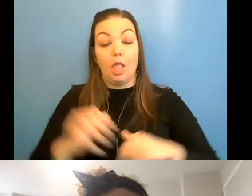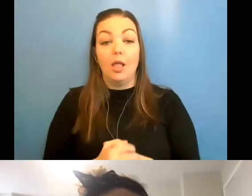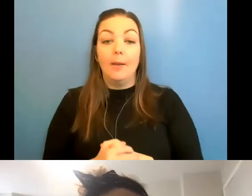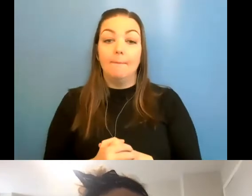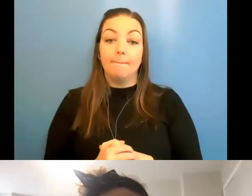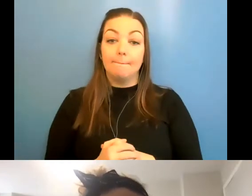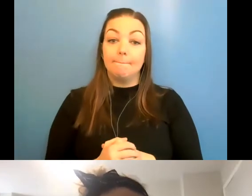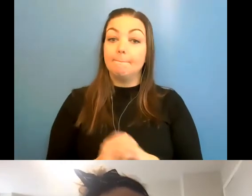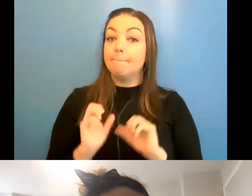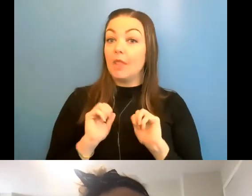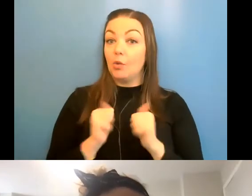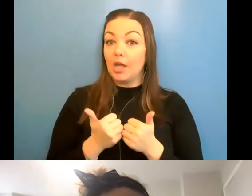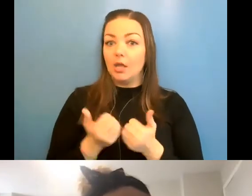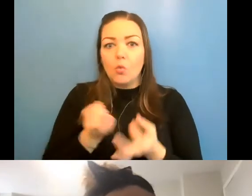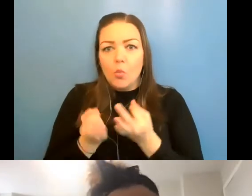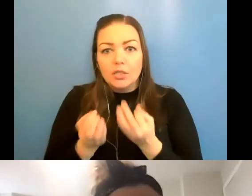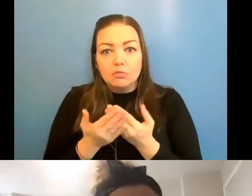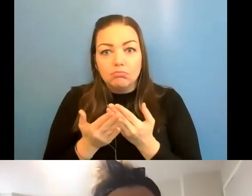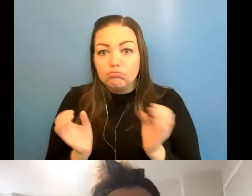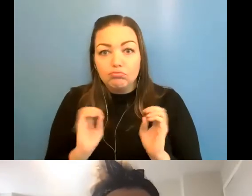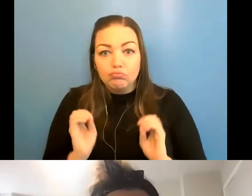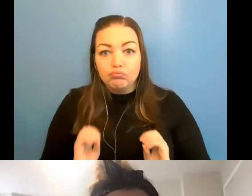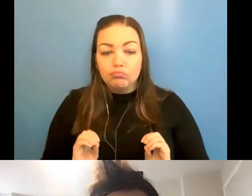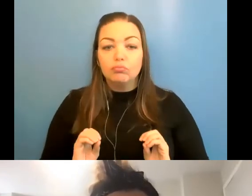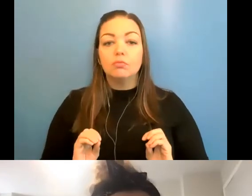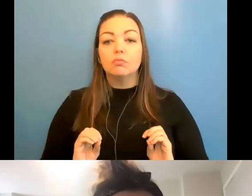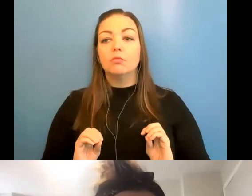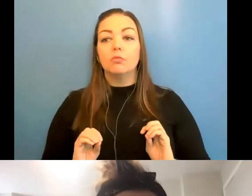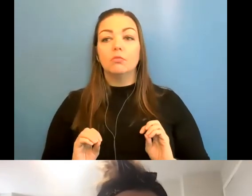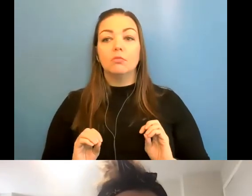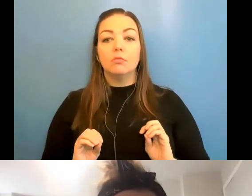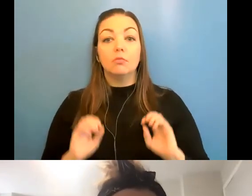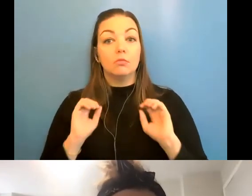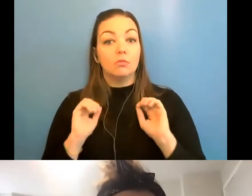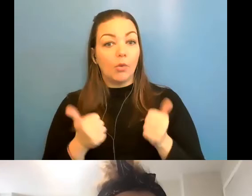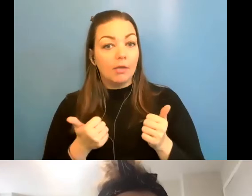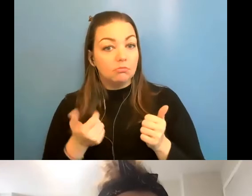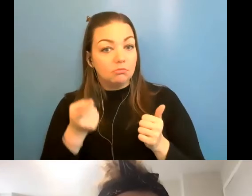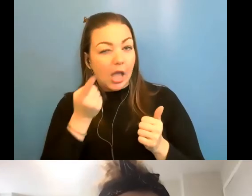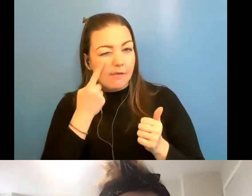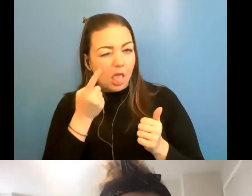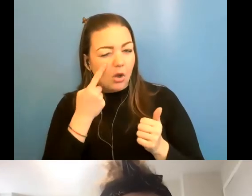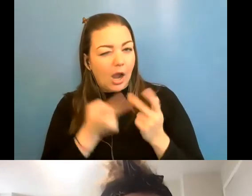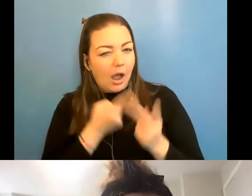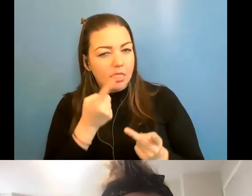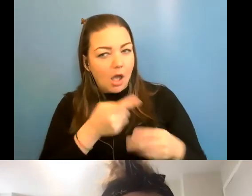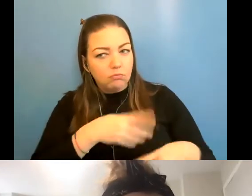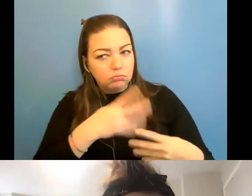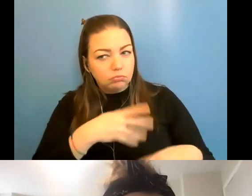Okay, no other questions in the chat yet. Let me just see if there's any in that one.